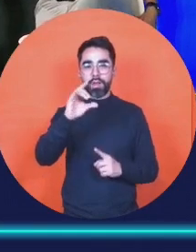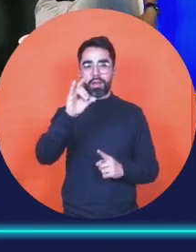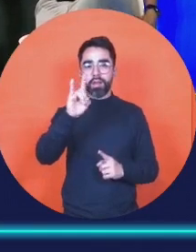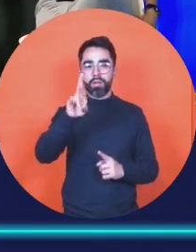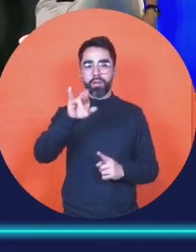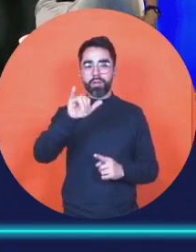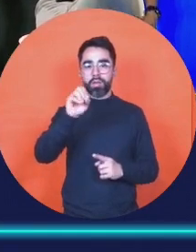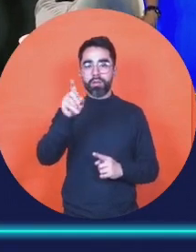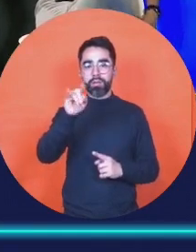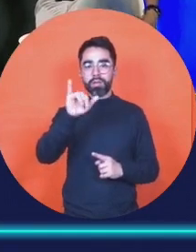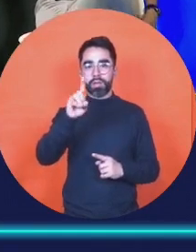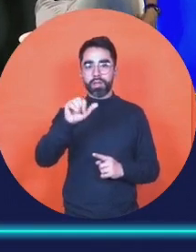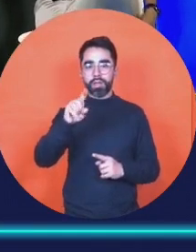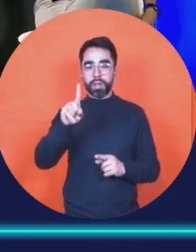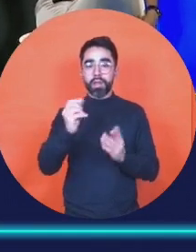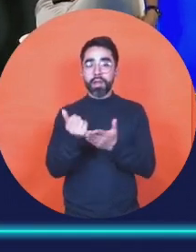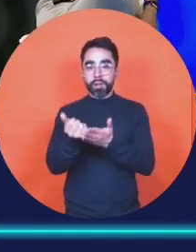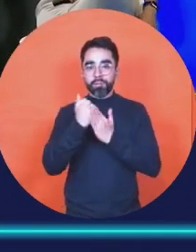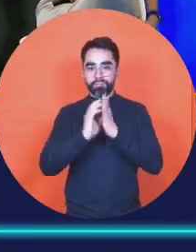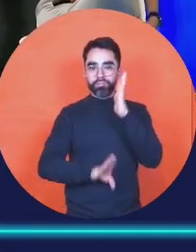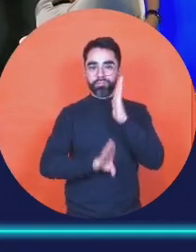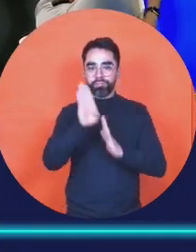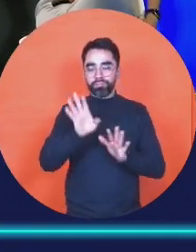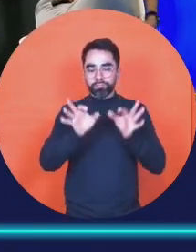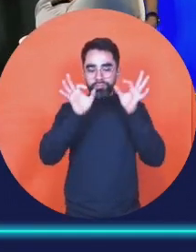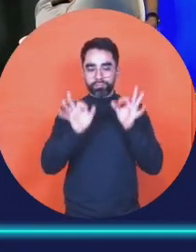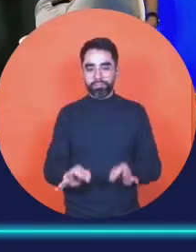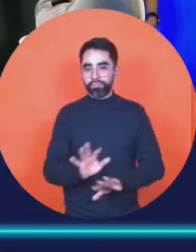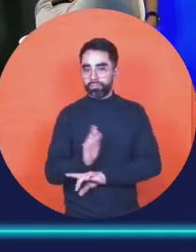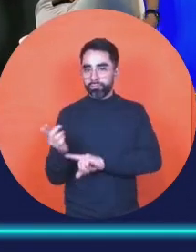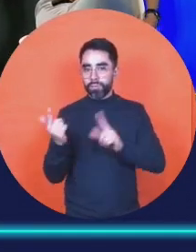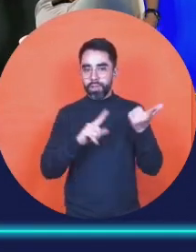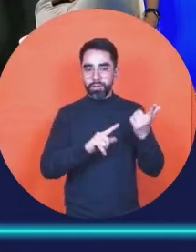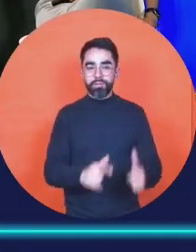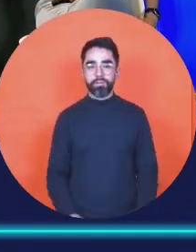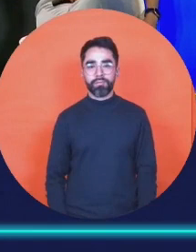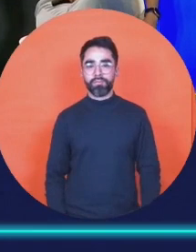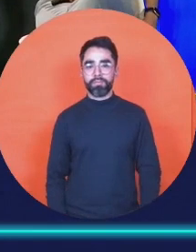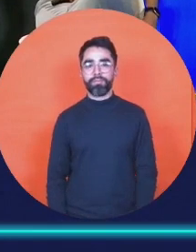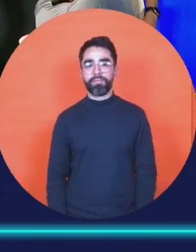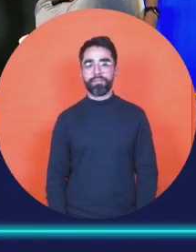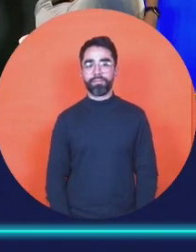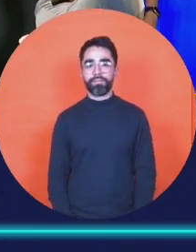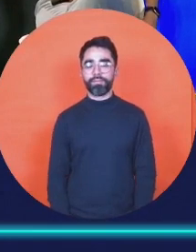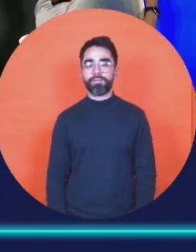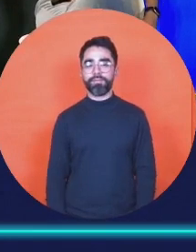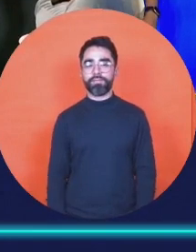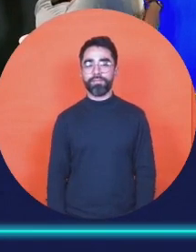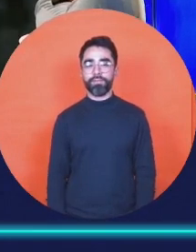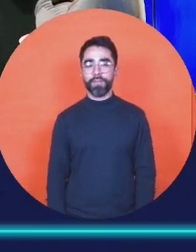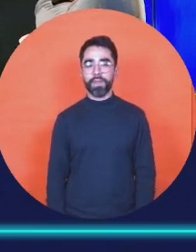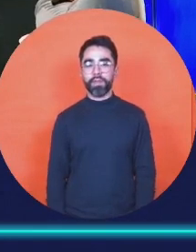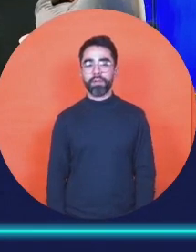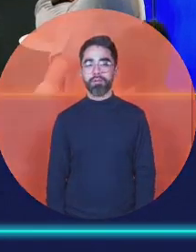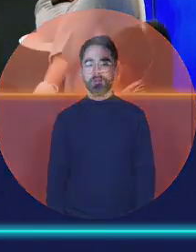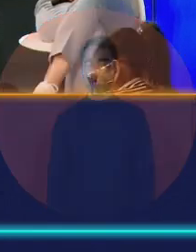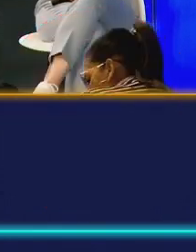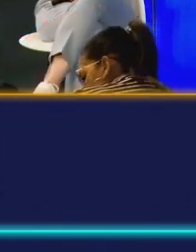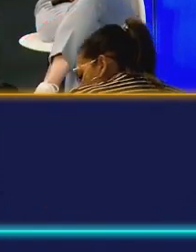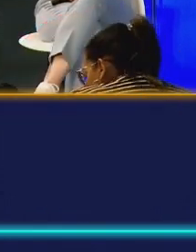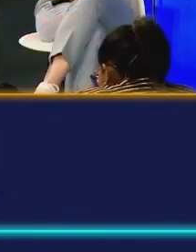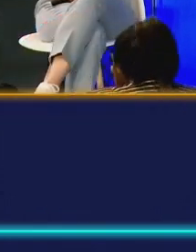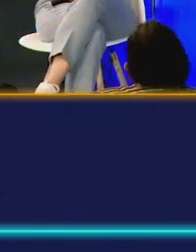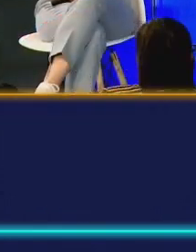Punto. Curiosity is the accelerant for growth. You have to be willing to take risks.